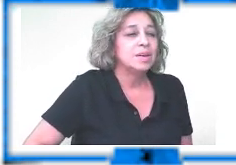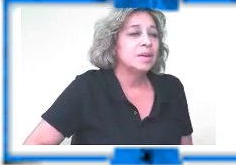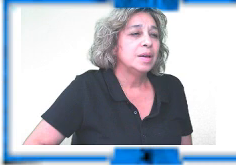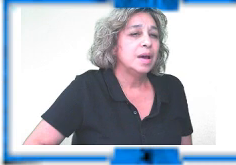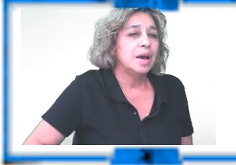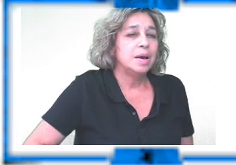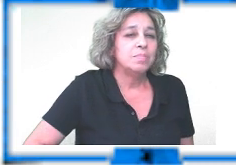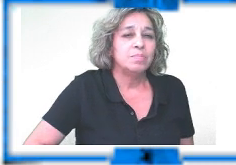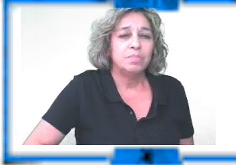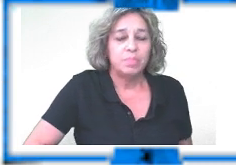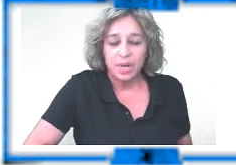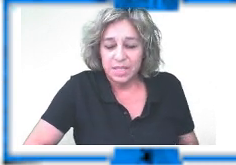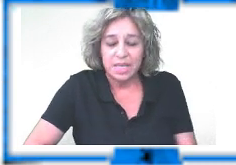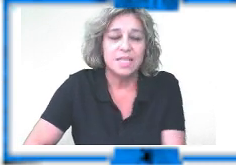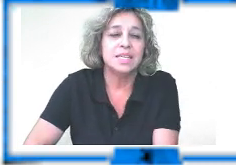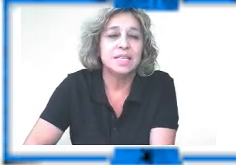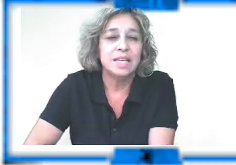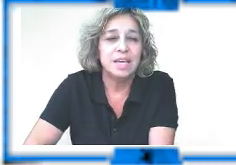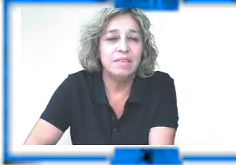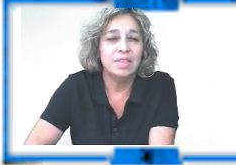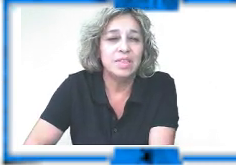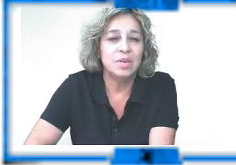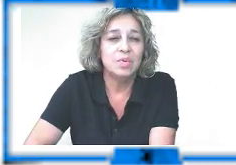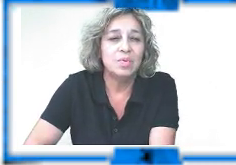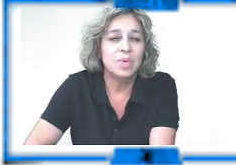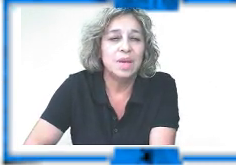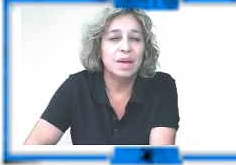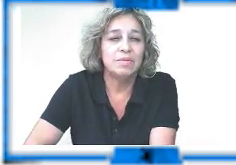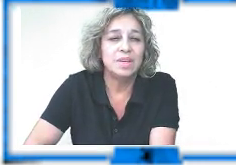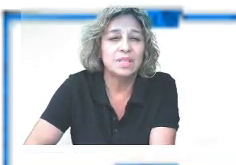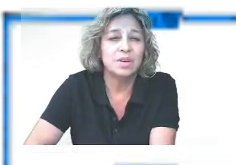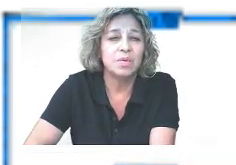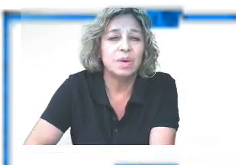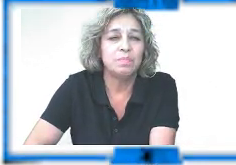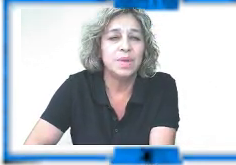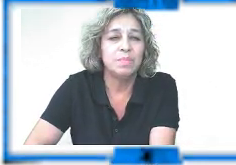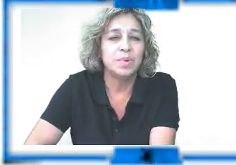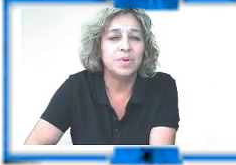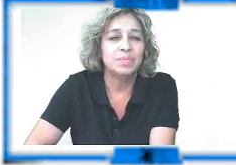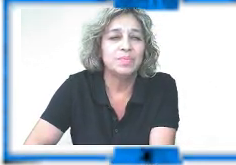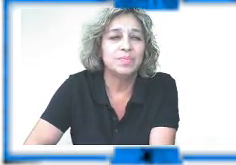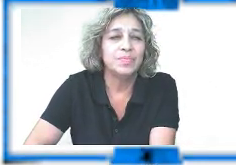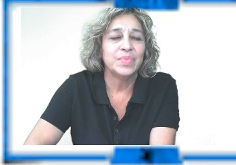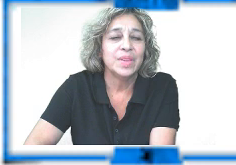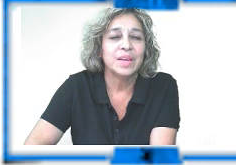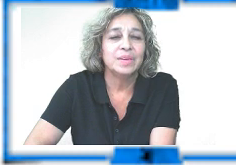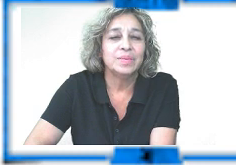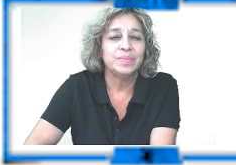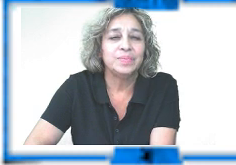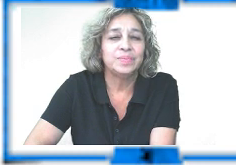model president, even though we have these corrupt people.